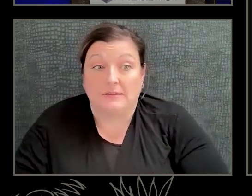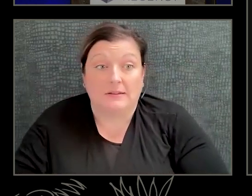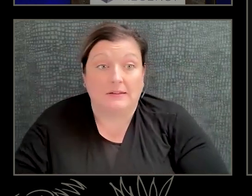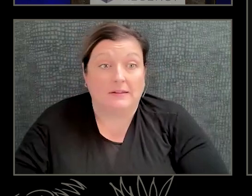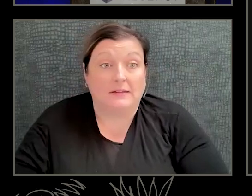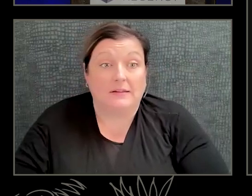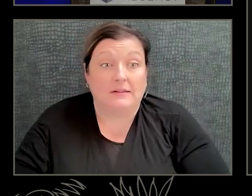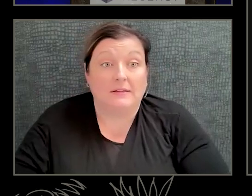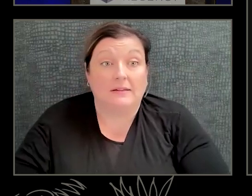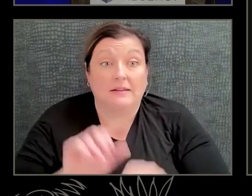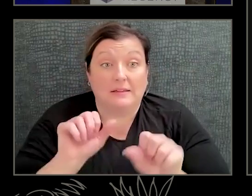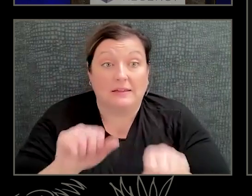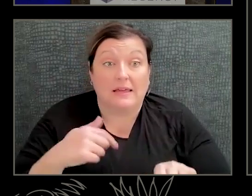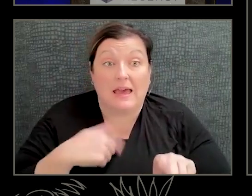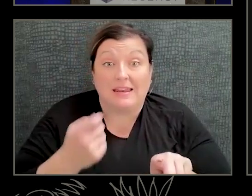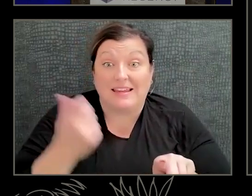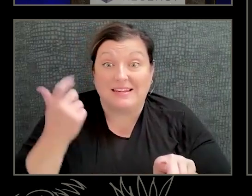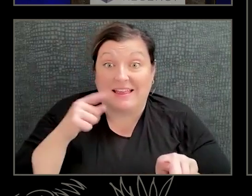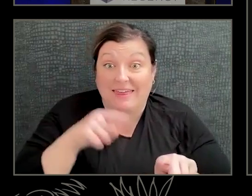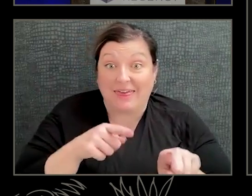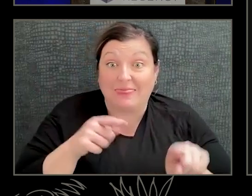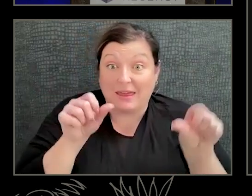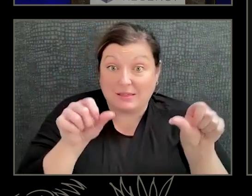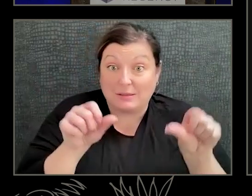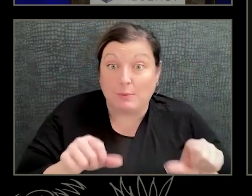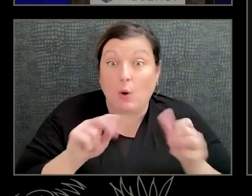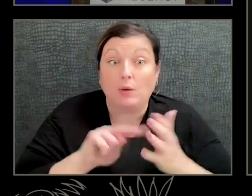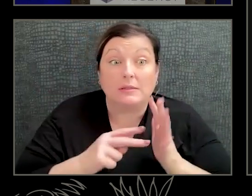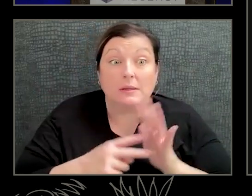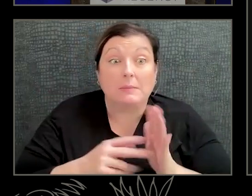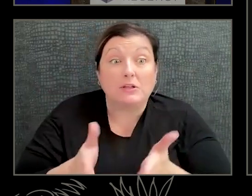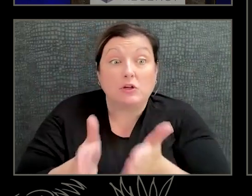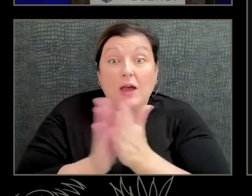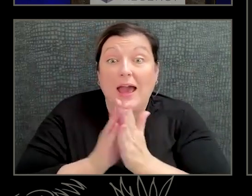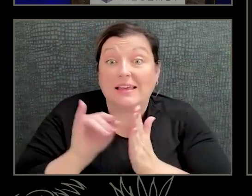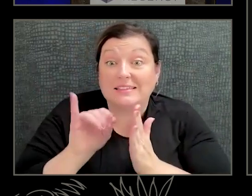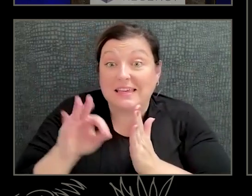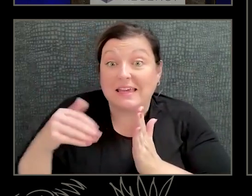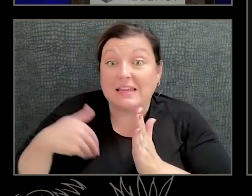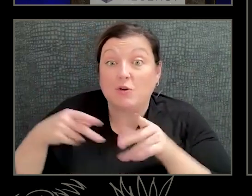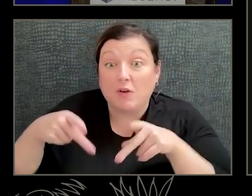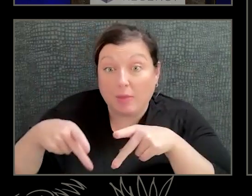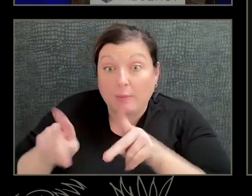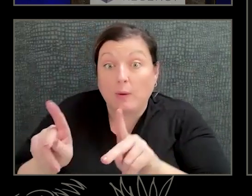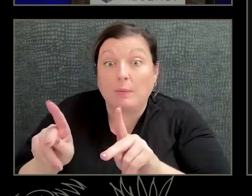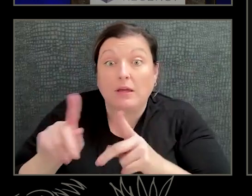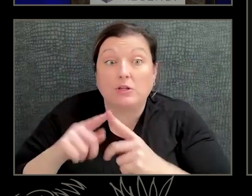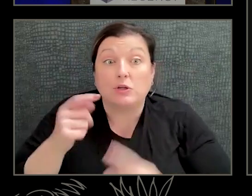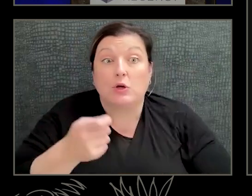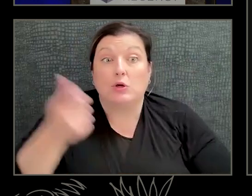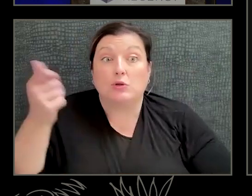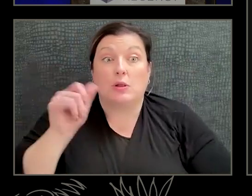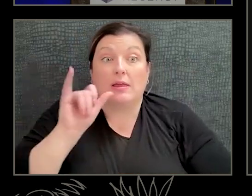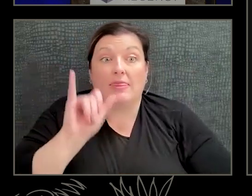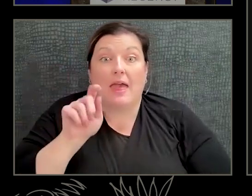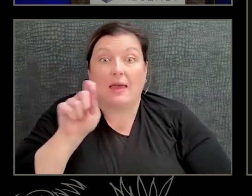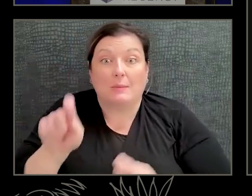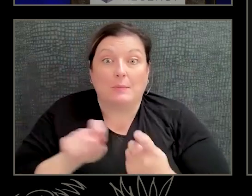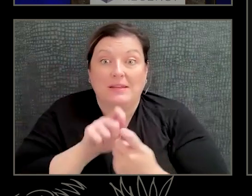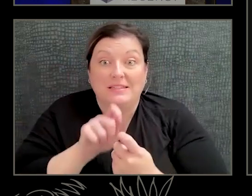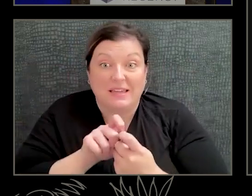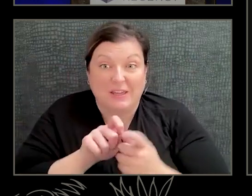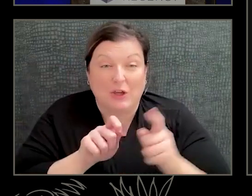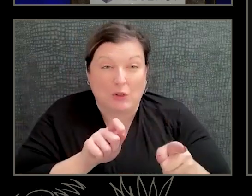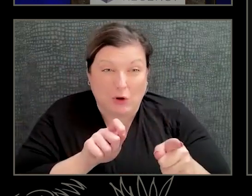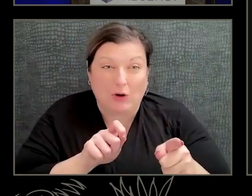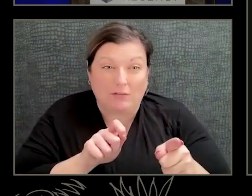Can I delete this post means that you are asking if you have the permission to delete that particular instance of the